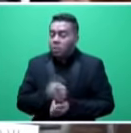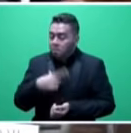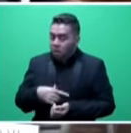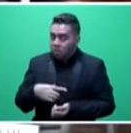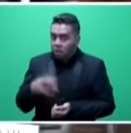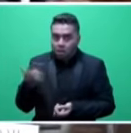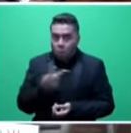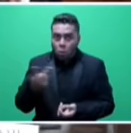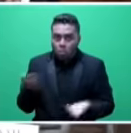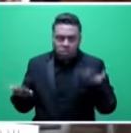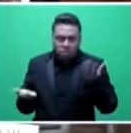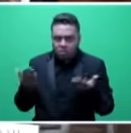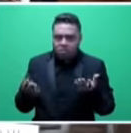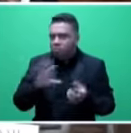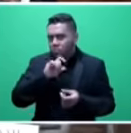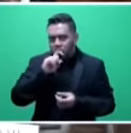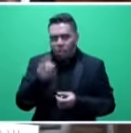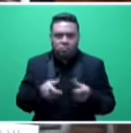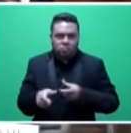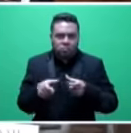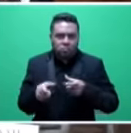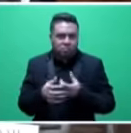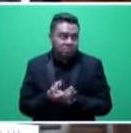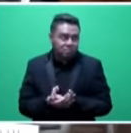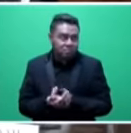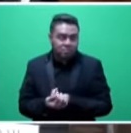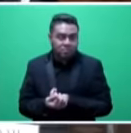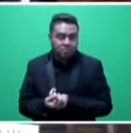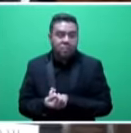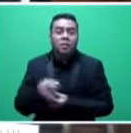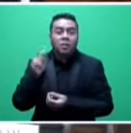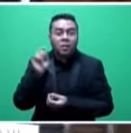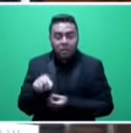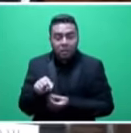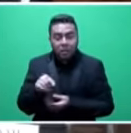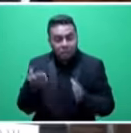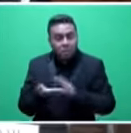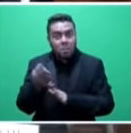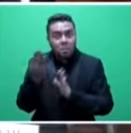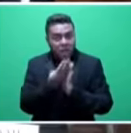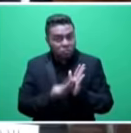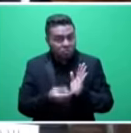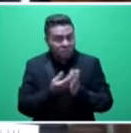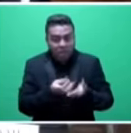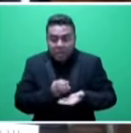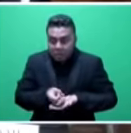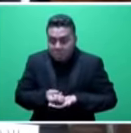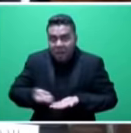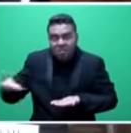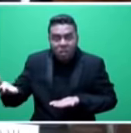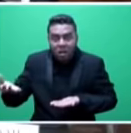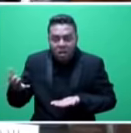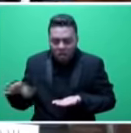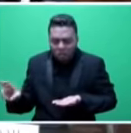both unprecedented. Under this budget, the expenditure to revenue ratio is ridiculously